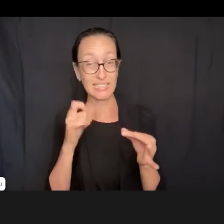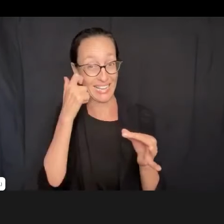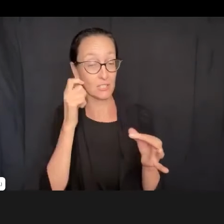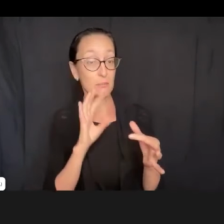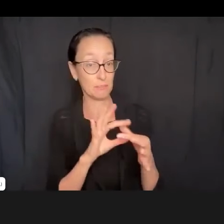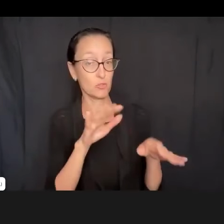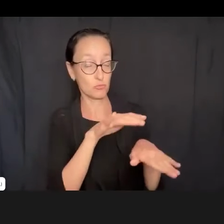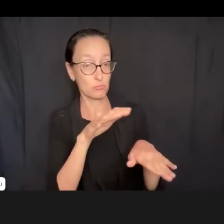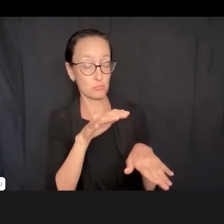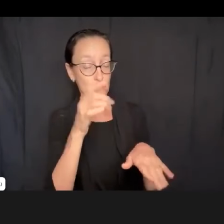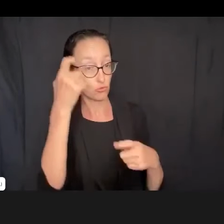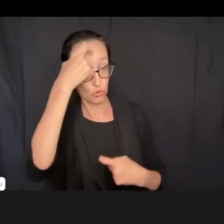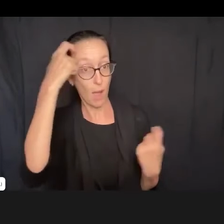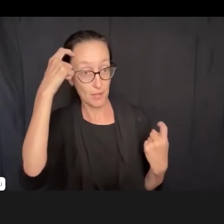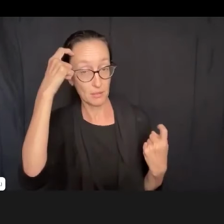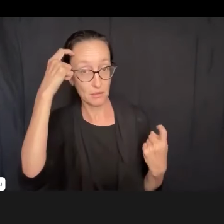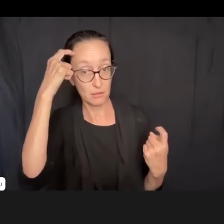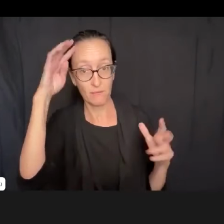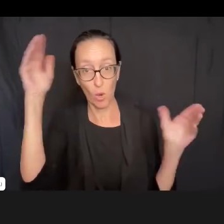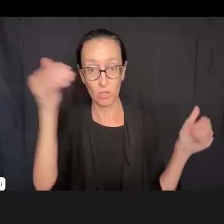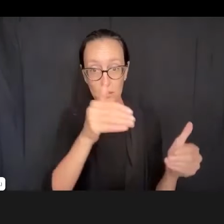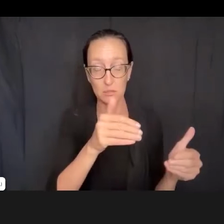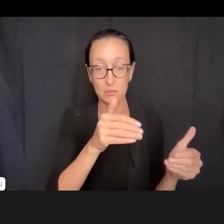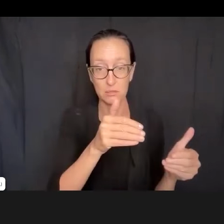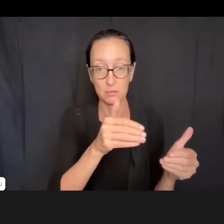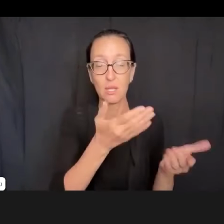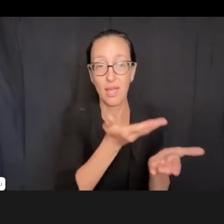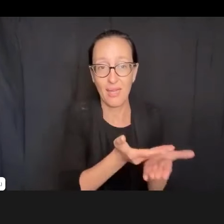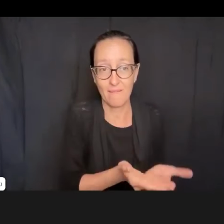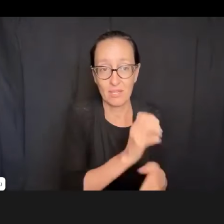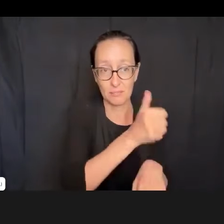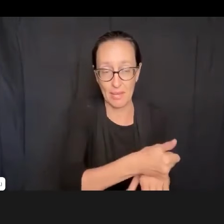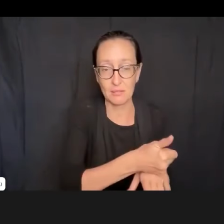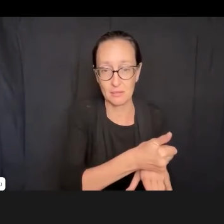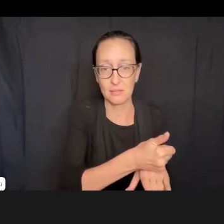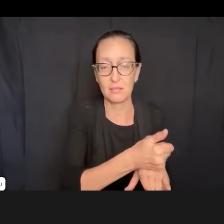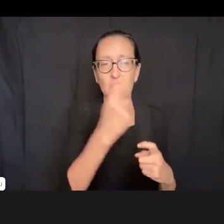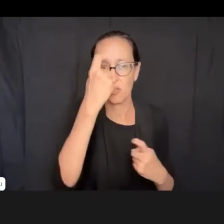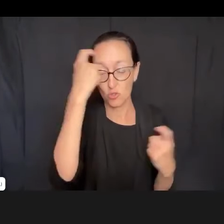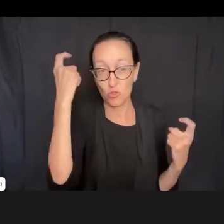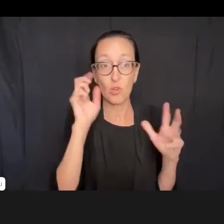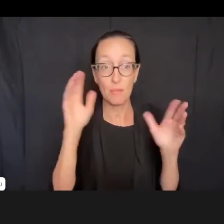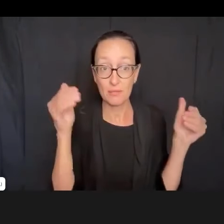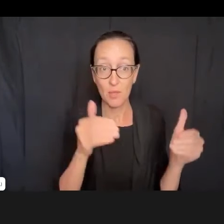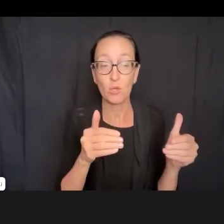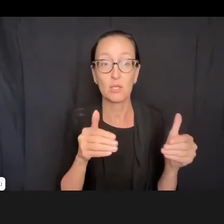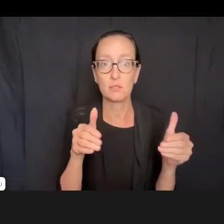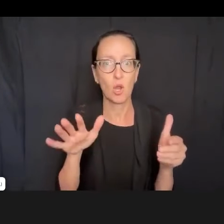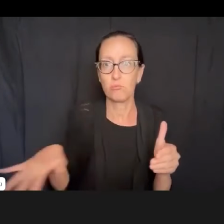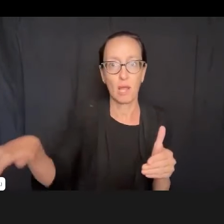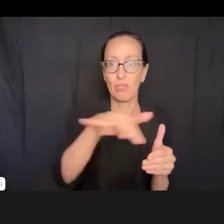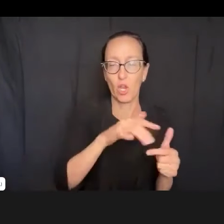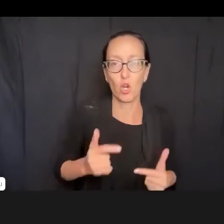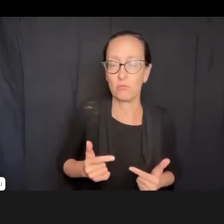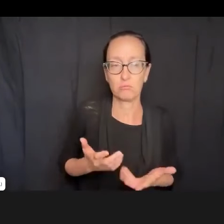evidence-based treatments, right? So there are trauma-focused evidence-based treatments that exist. There are other